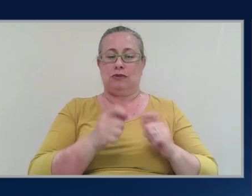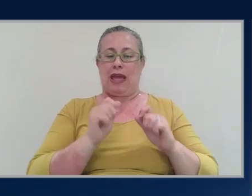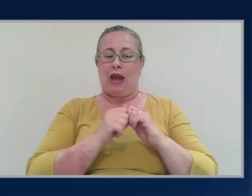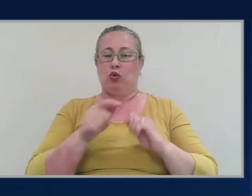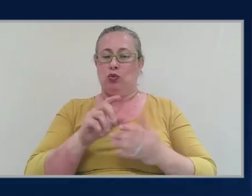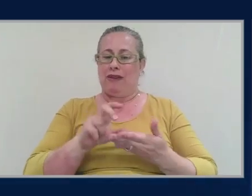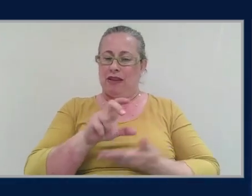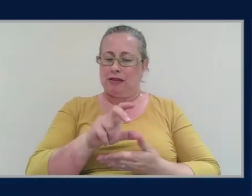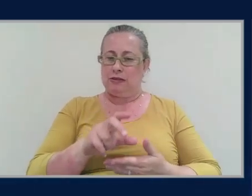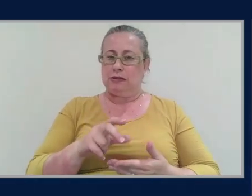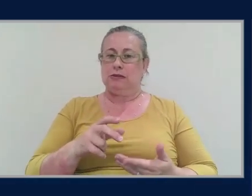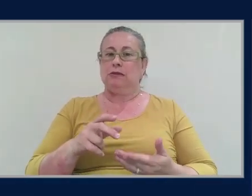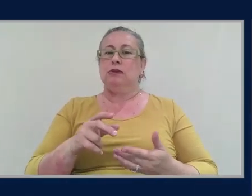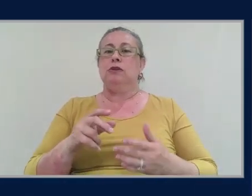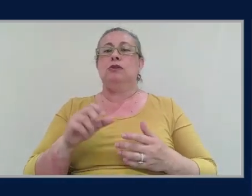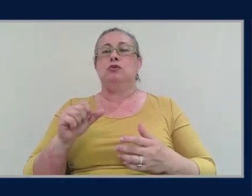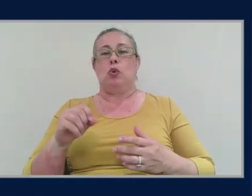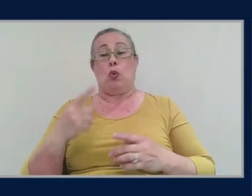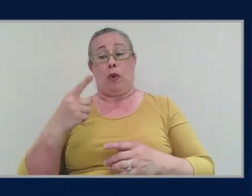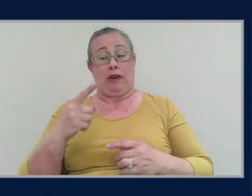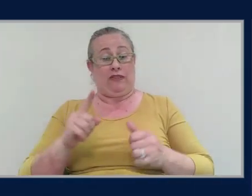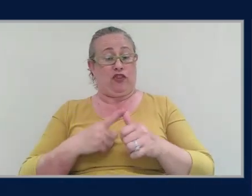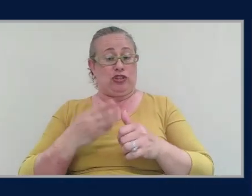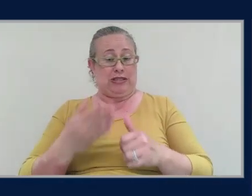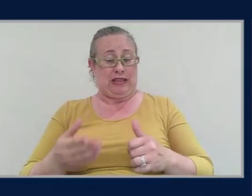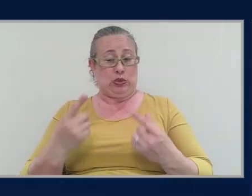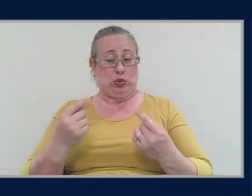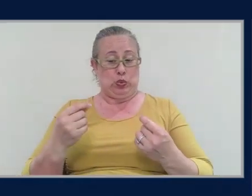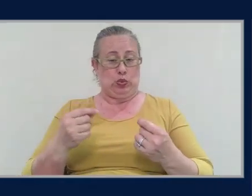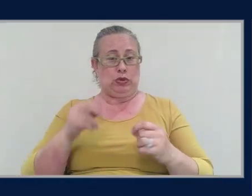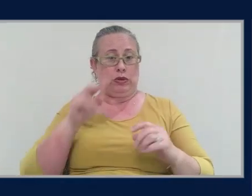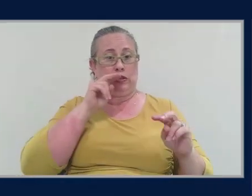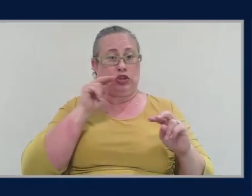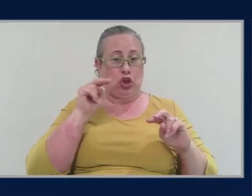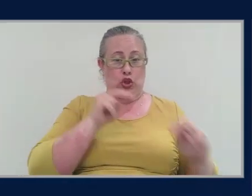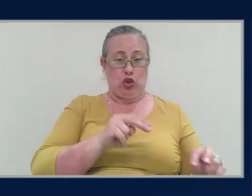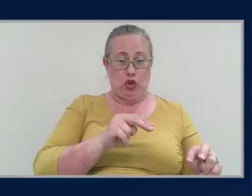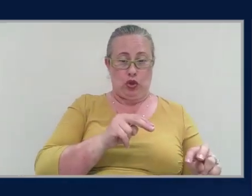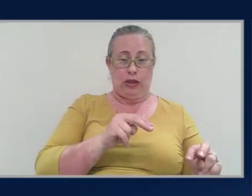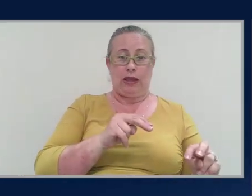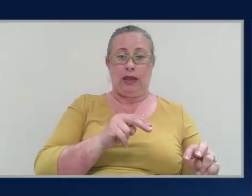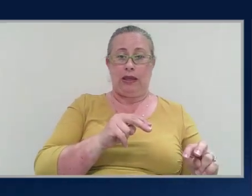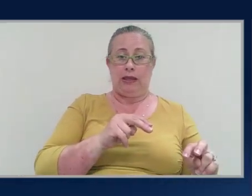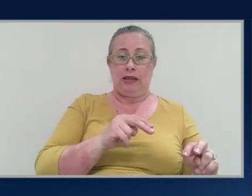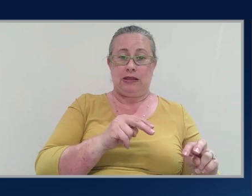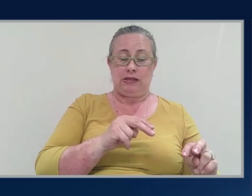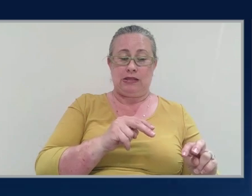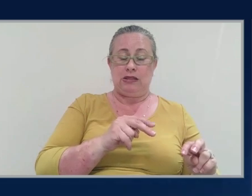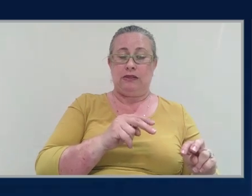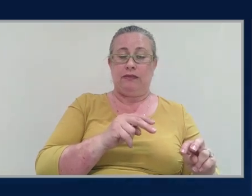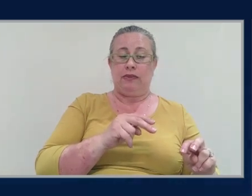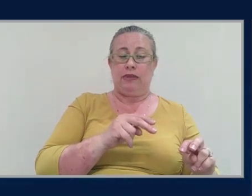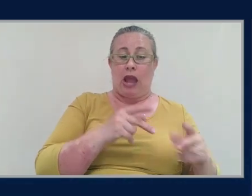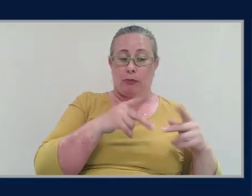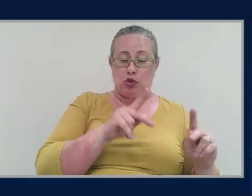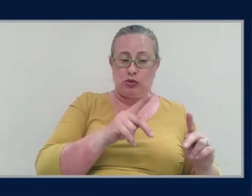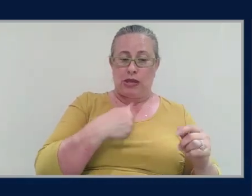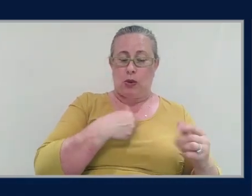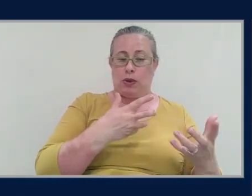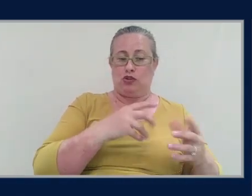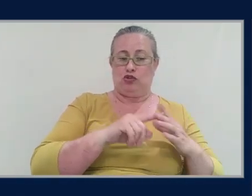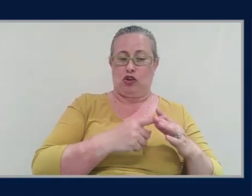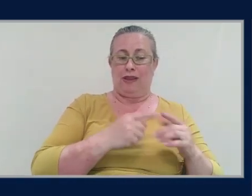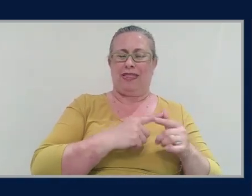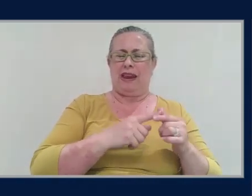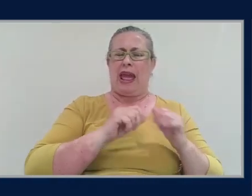you getting started? One of the first things you want to do is look at what are my high value problems and opportunities in my organization I want to start with, right? And then how am I going to get my feet